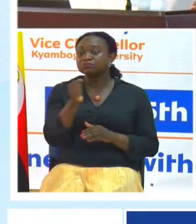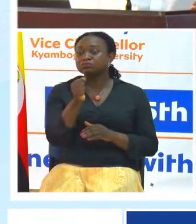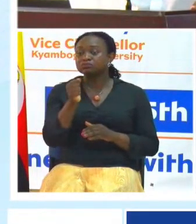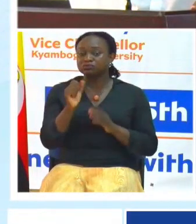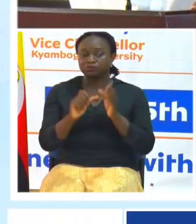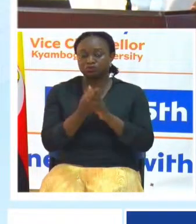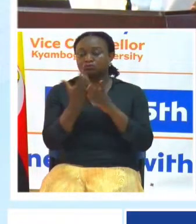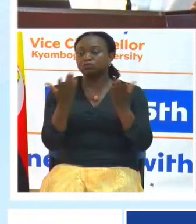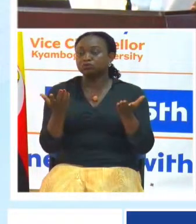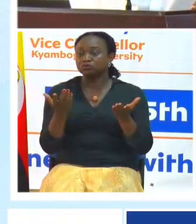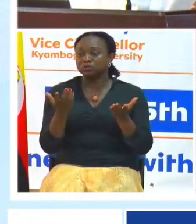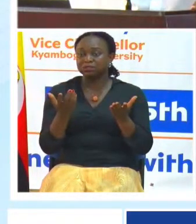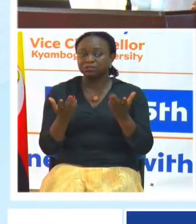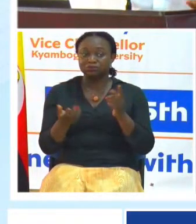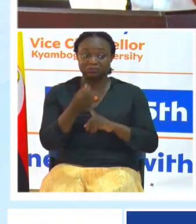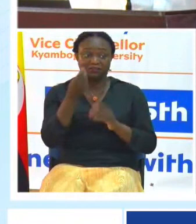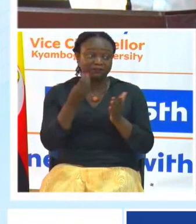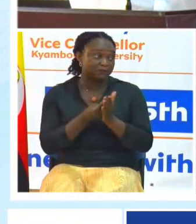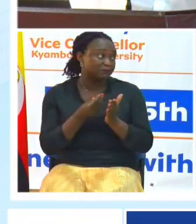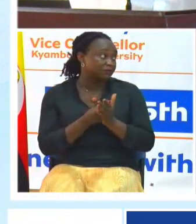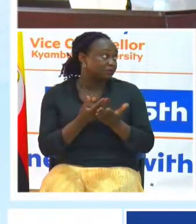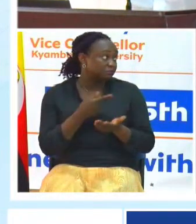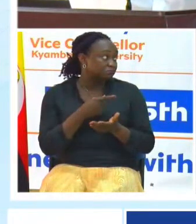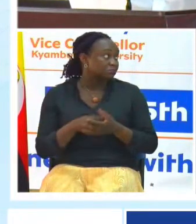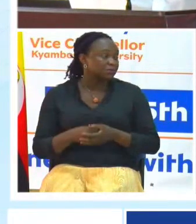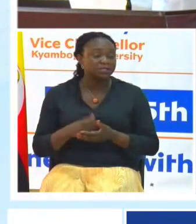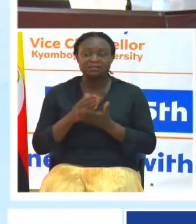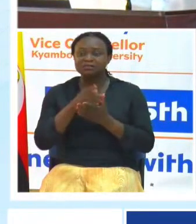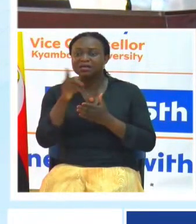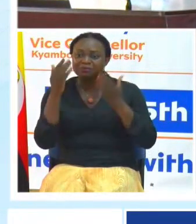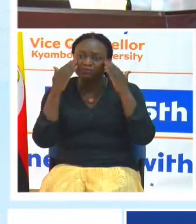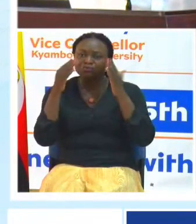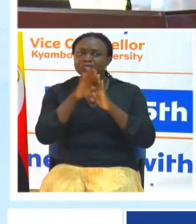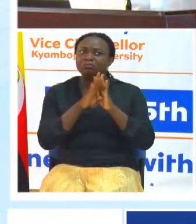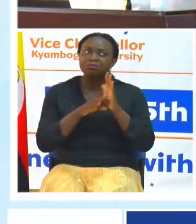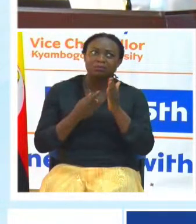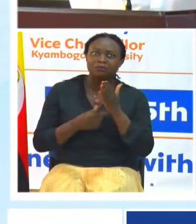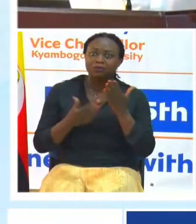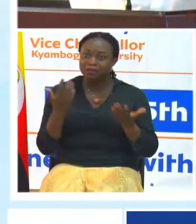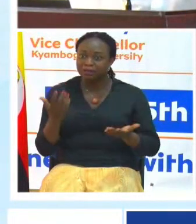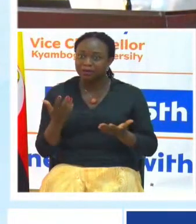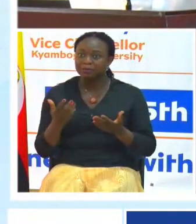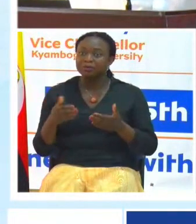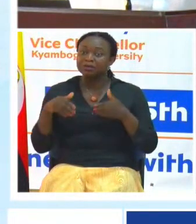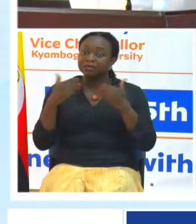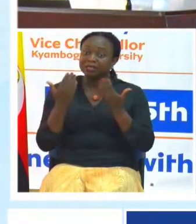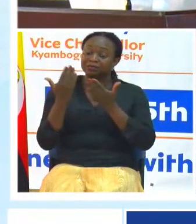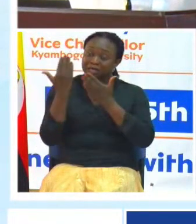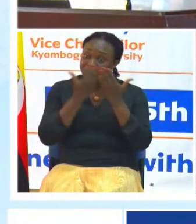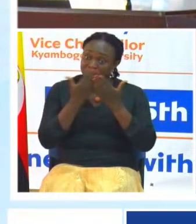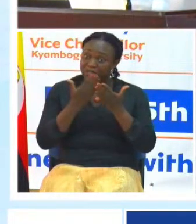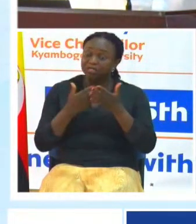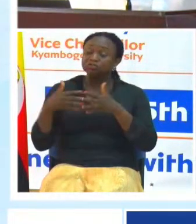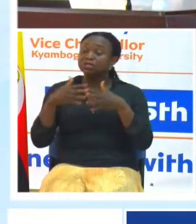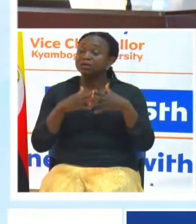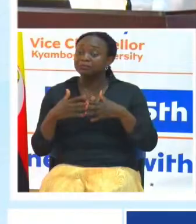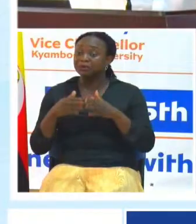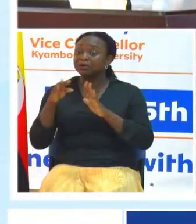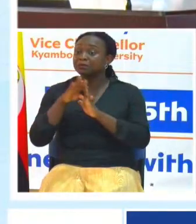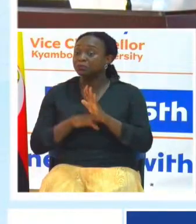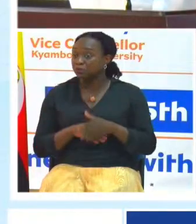the Opportunity Funds program. Now, for those that don't know what that program is, this is an Education USA program